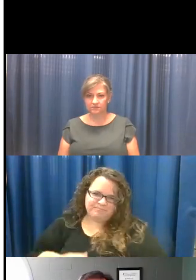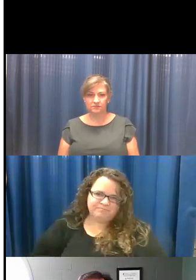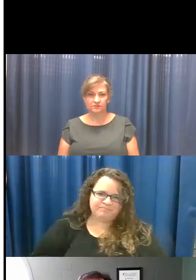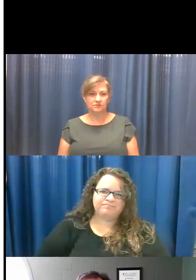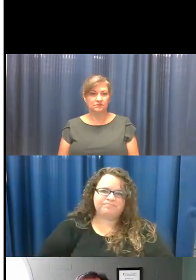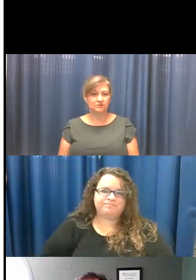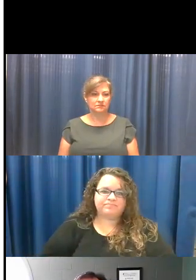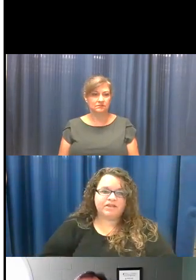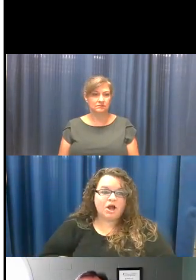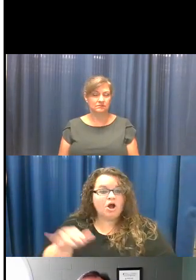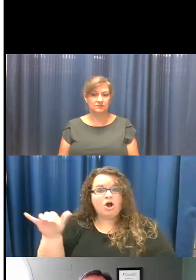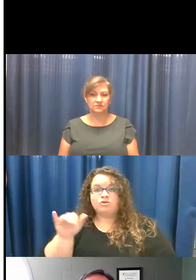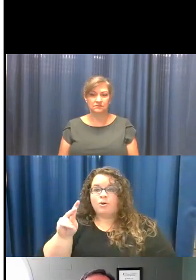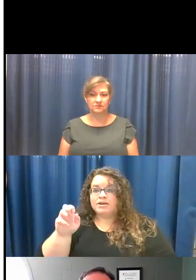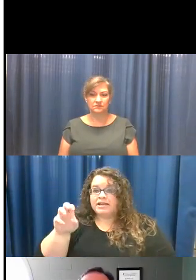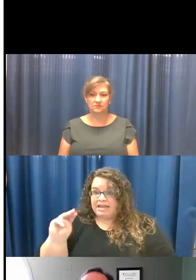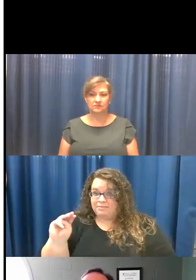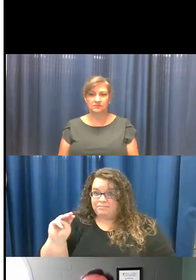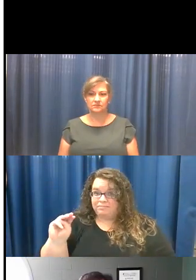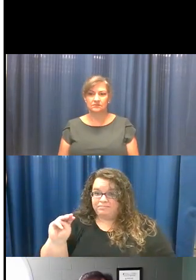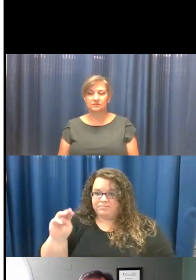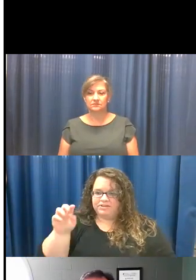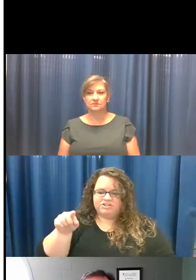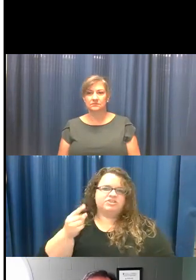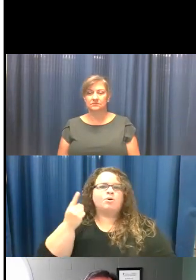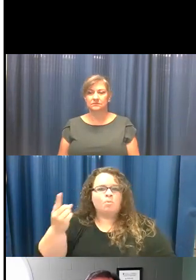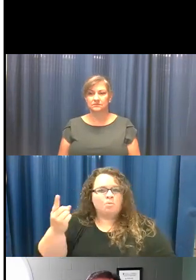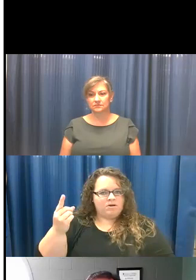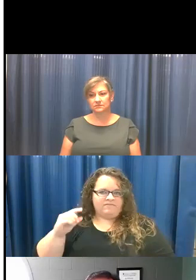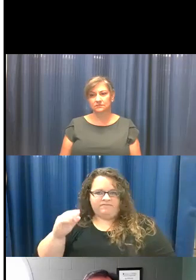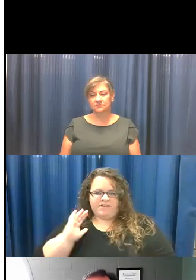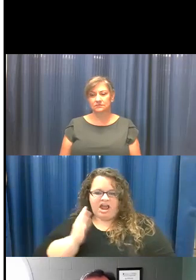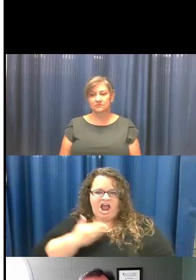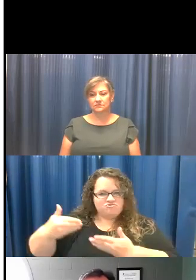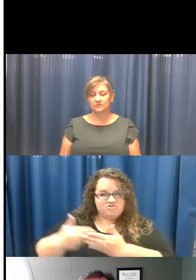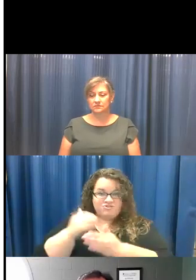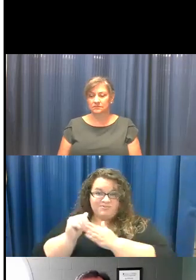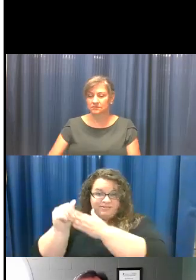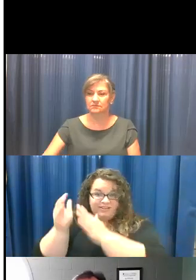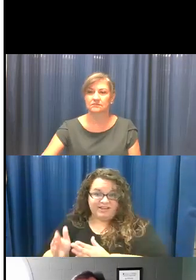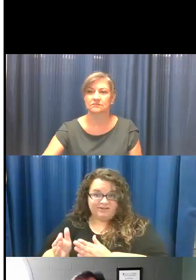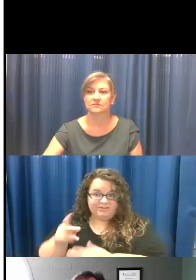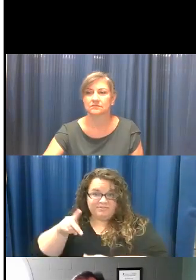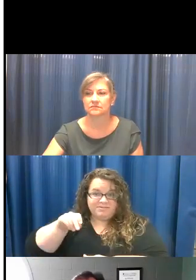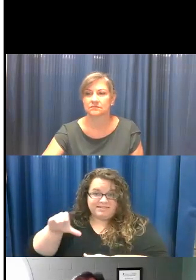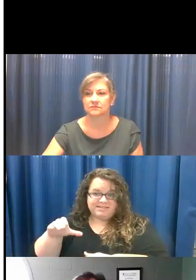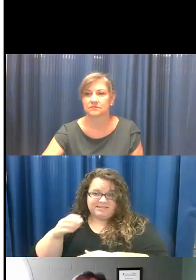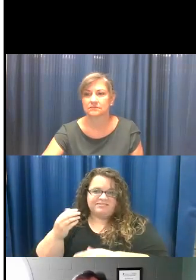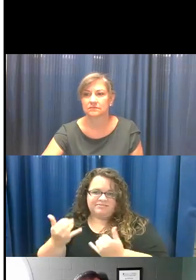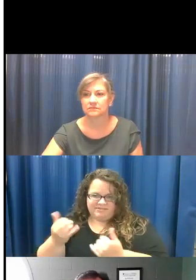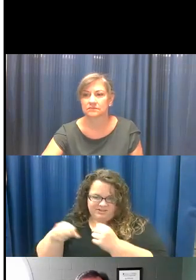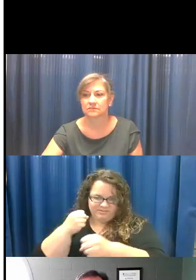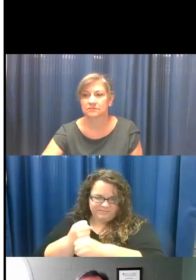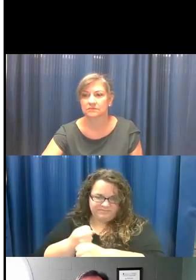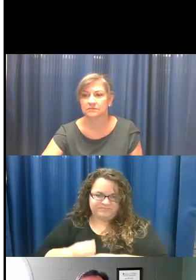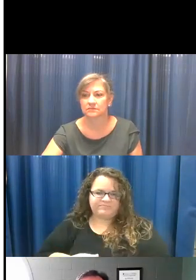And speaking of Kim, she's one of our numerous new leaders here at Pikes Peak this year. And I'll